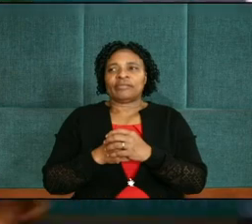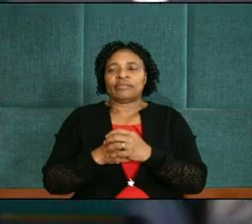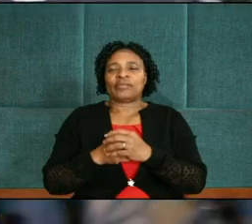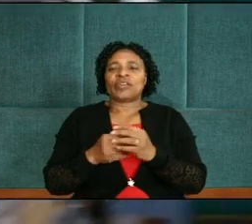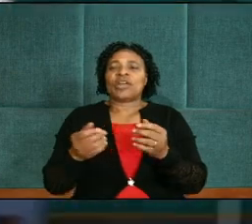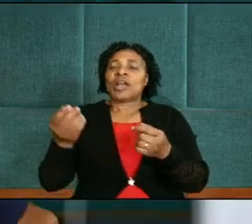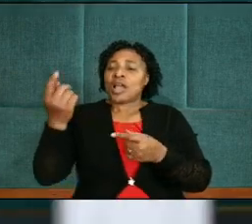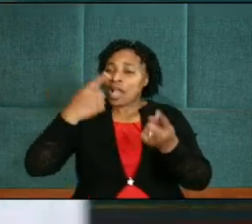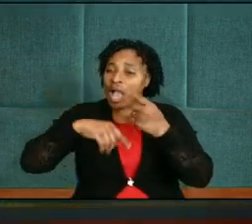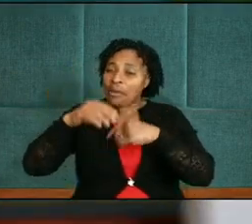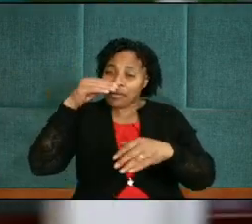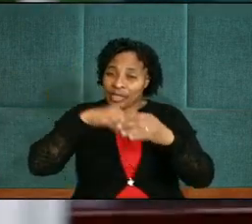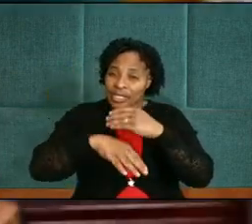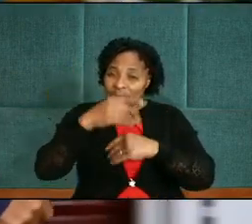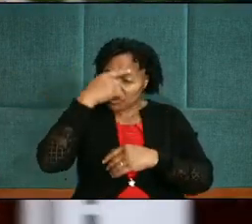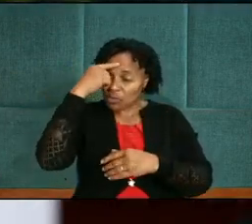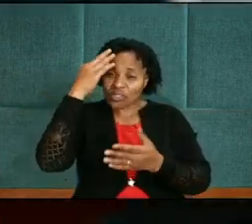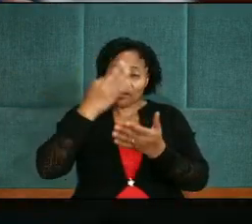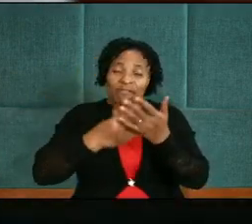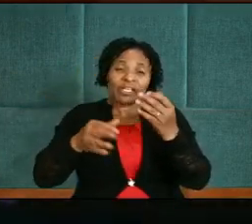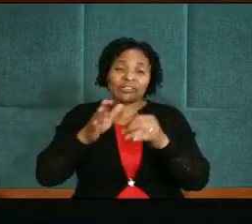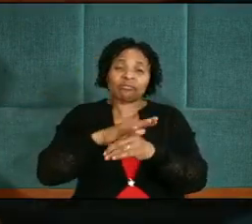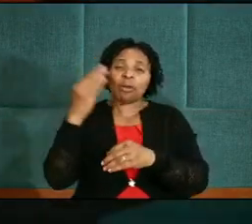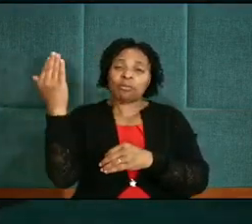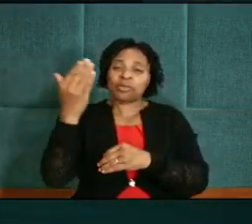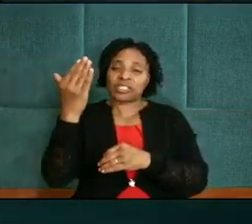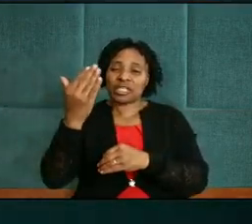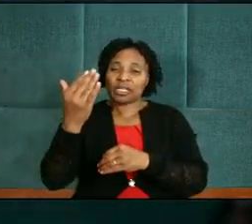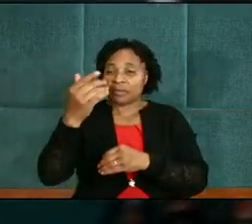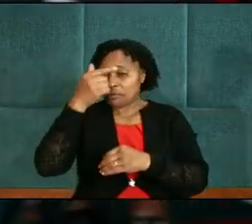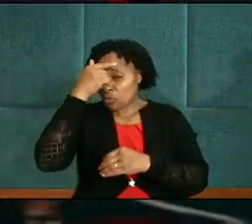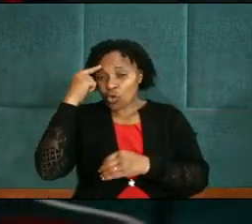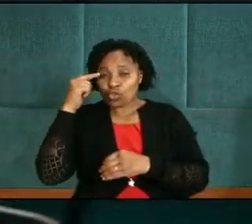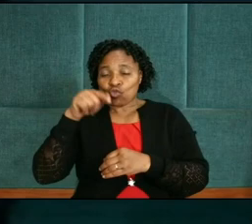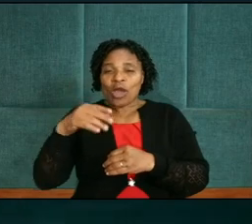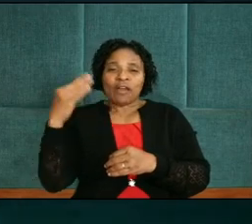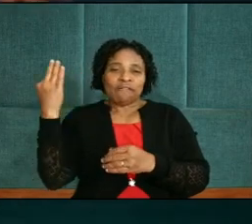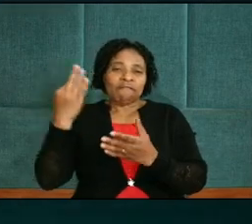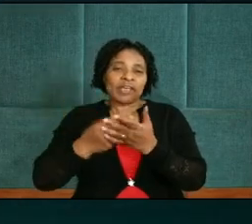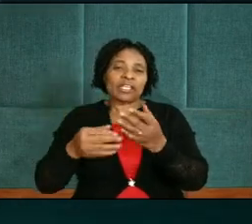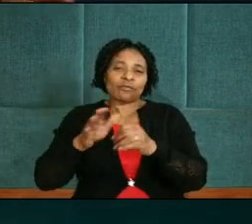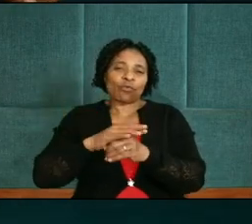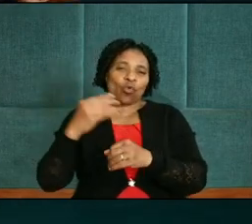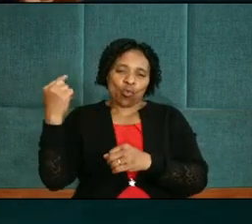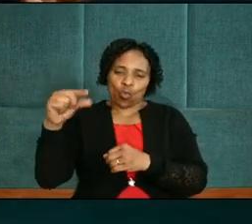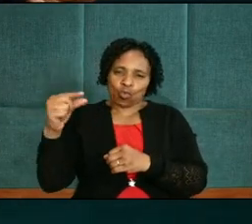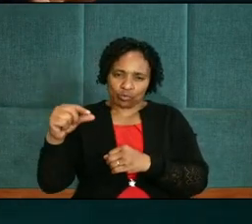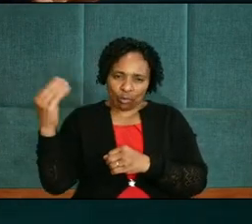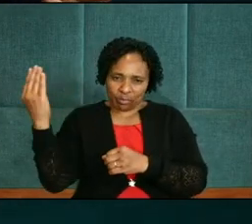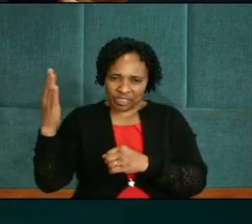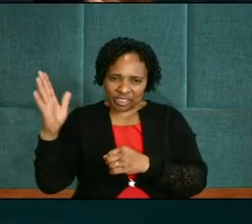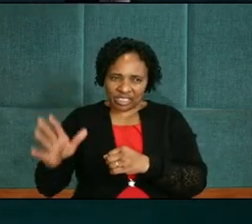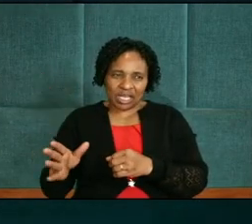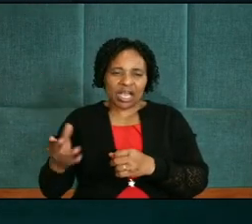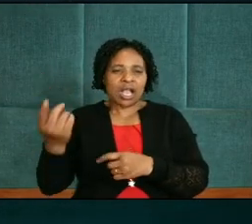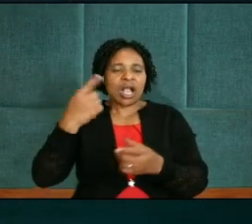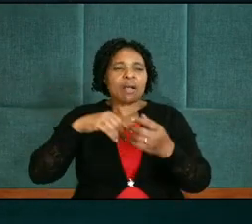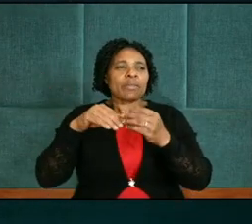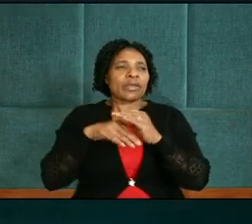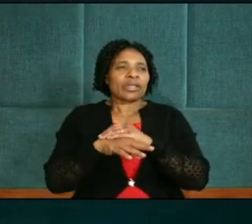Come in because you have been a faithful preacher of the gospel. Come in because your whole office is in the church. Come in.